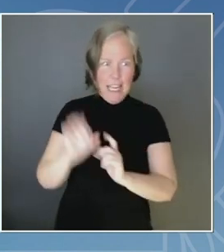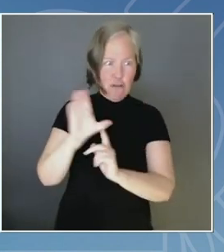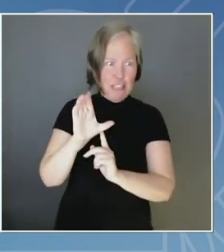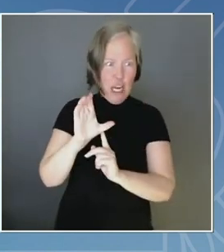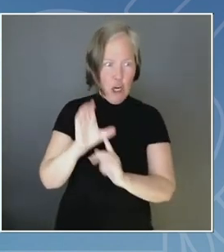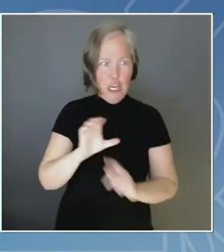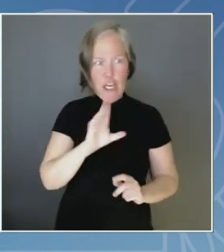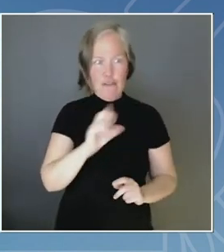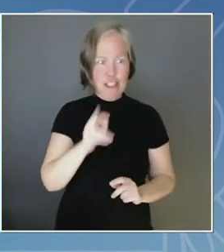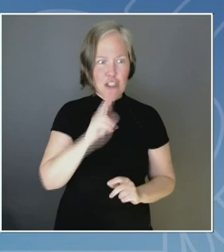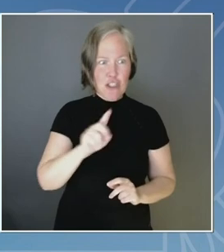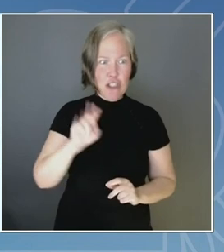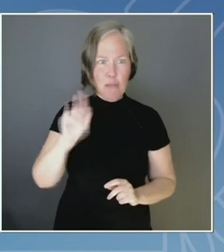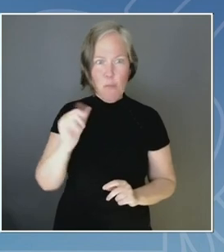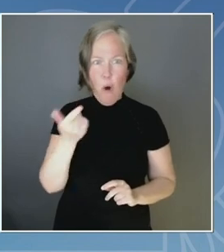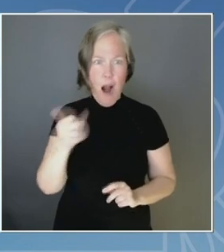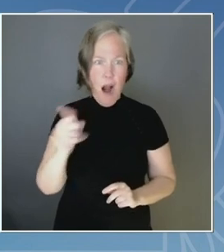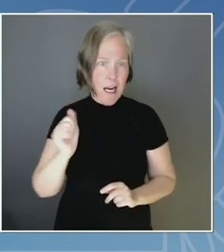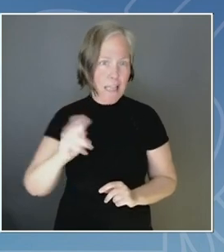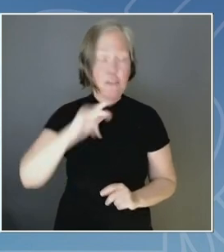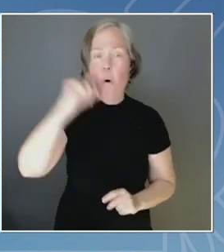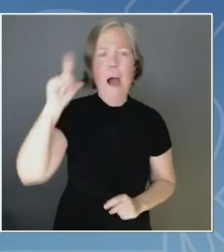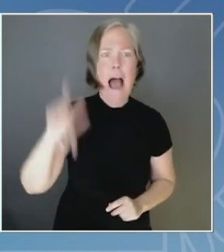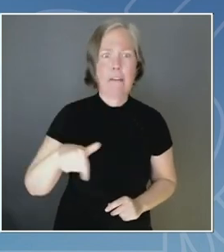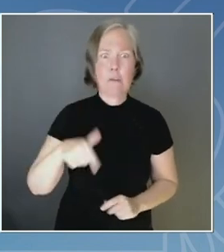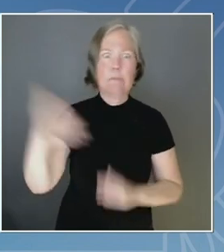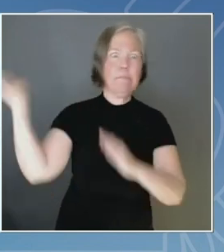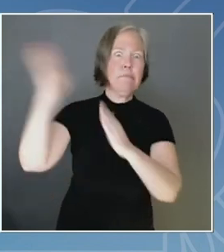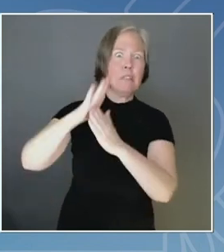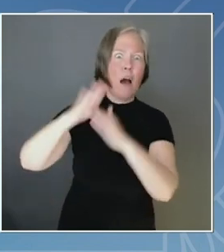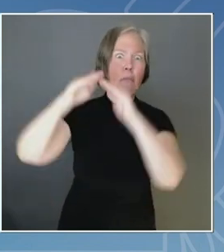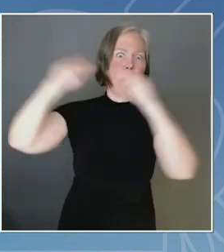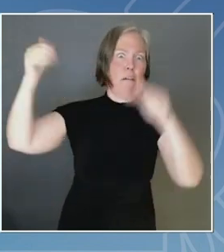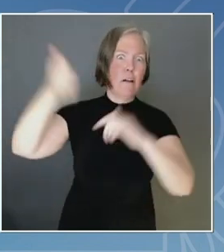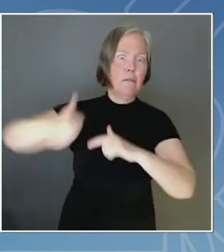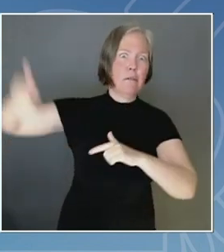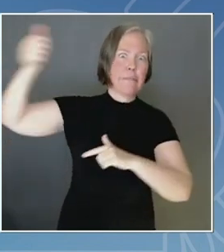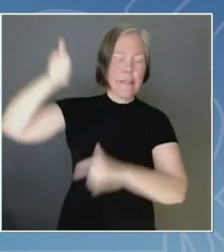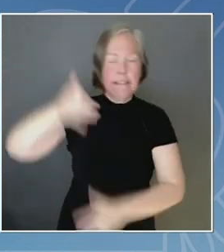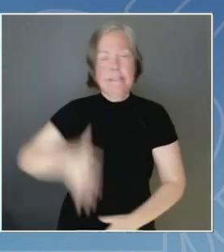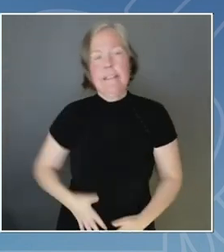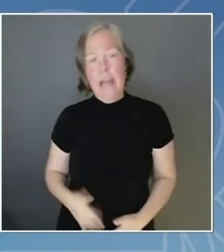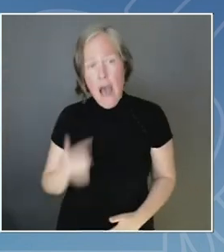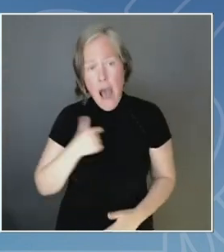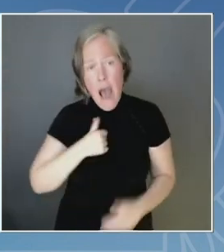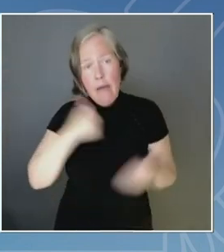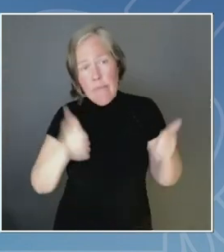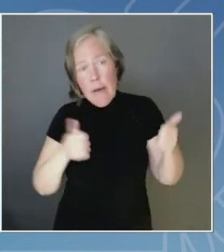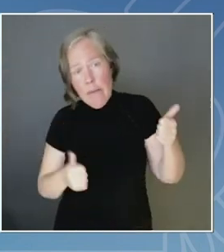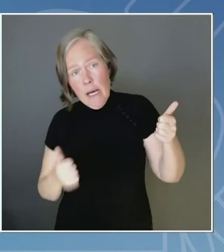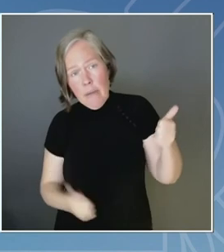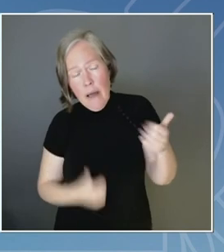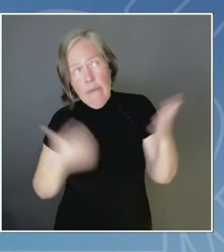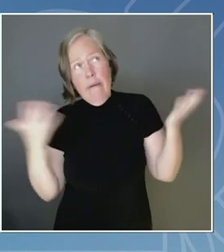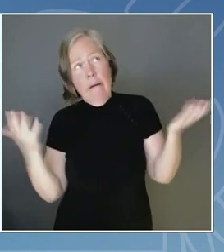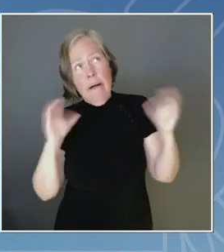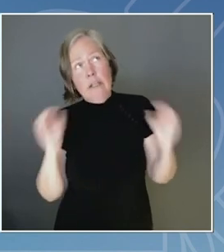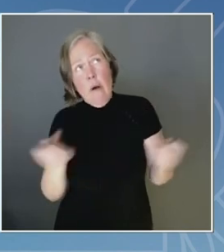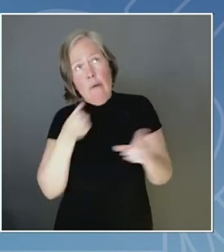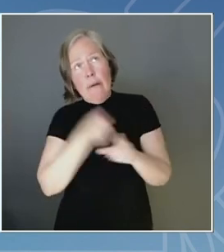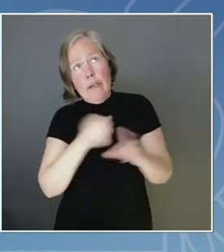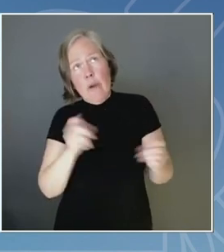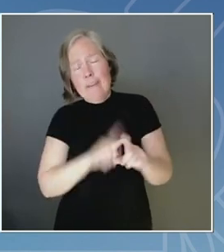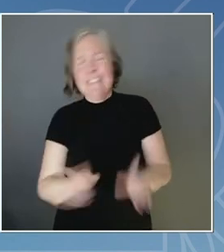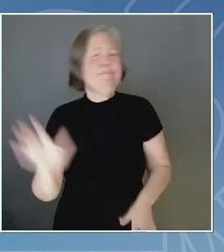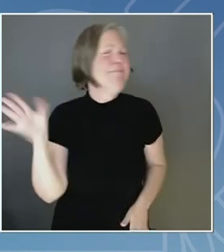it's also in a local way and in your communities that has ripple effects that you may not even see